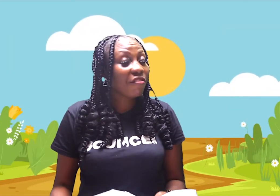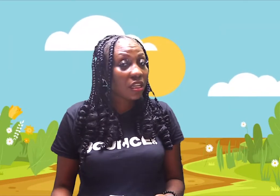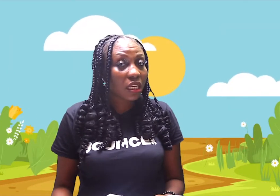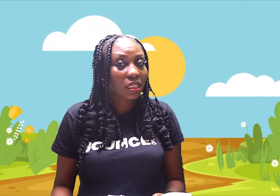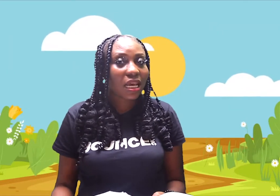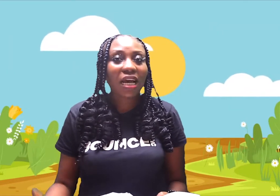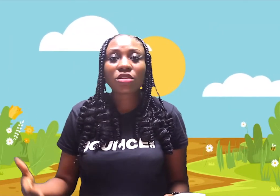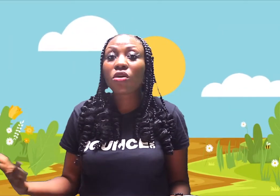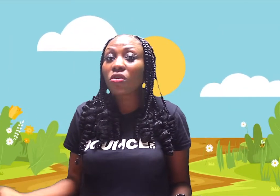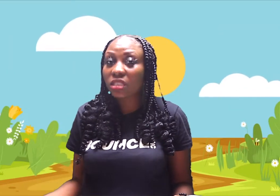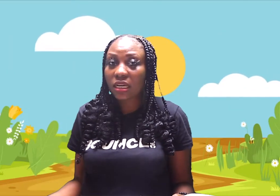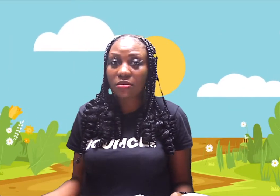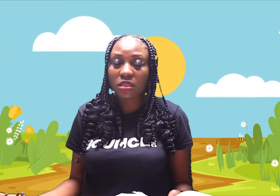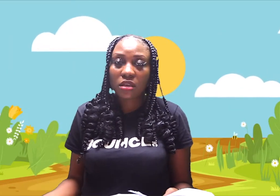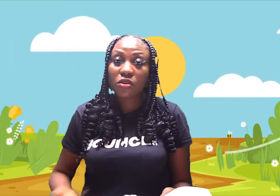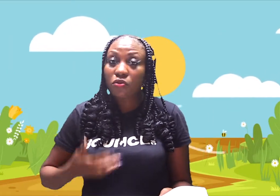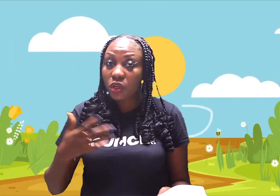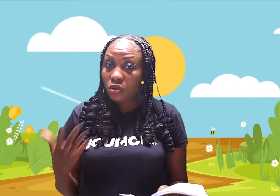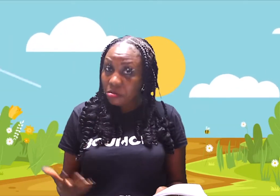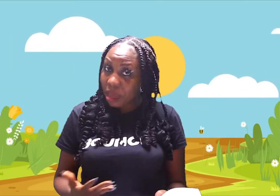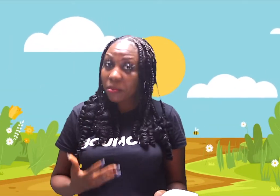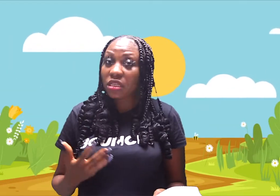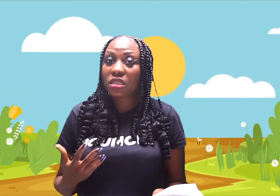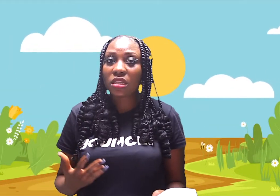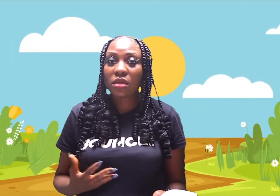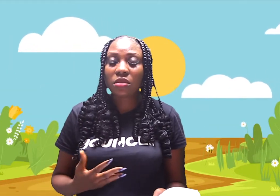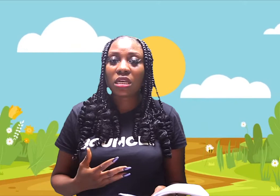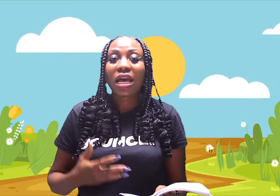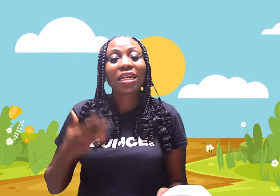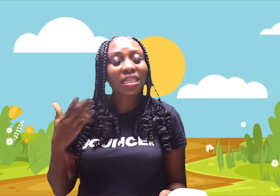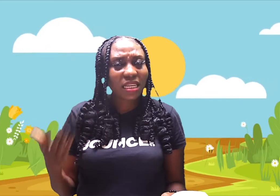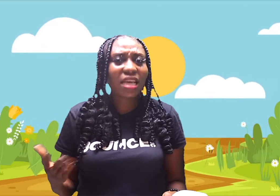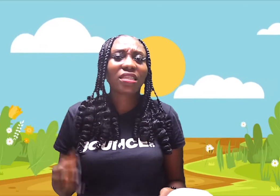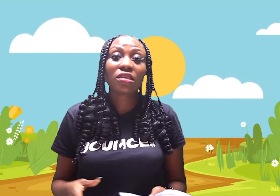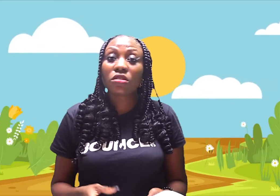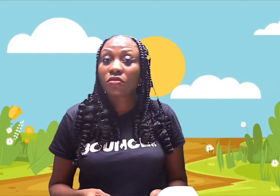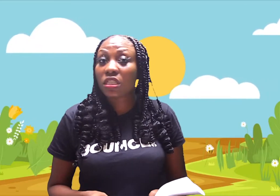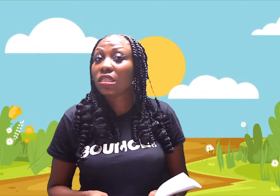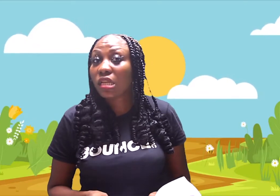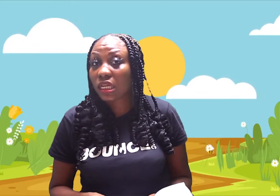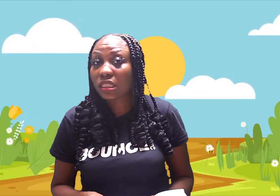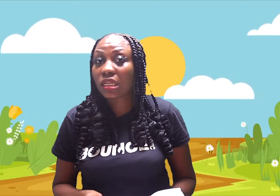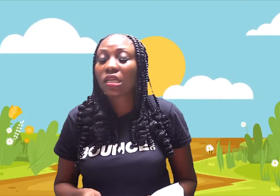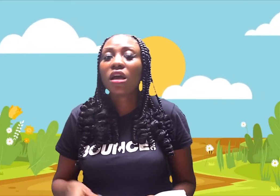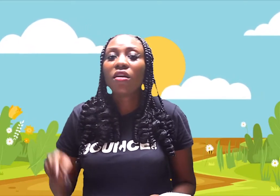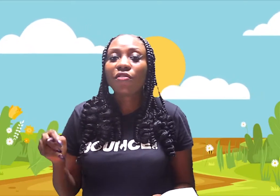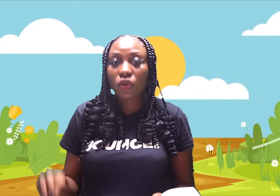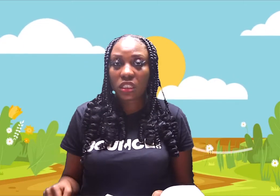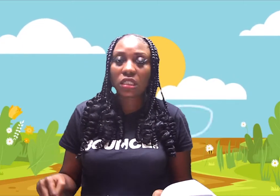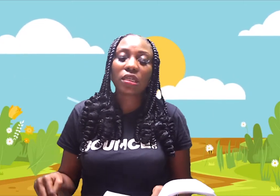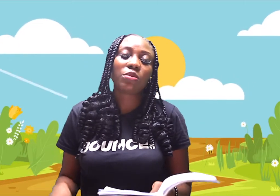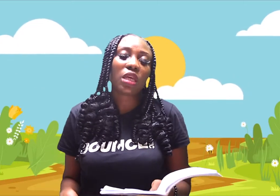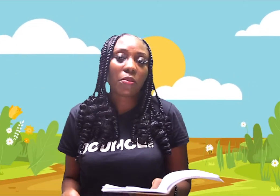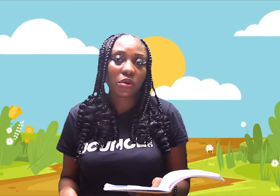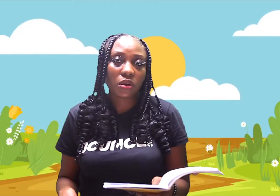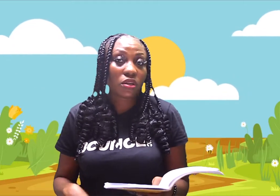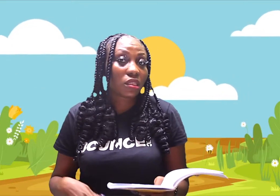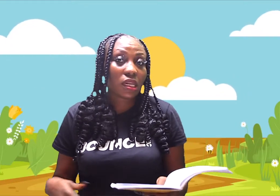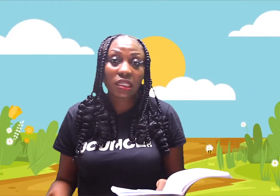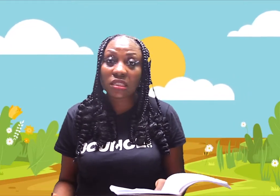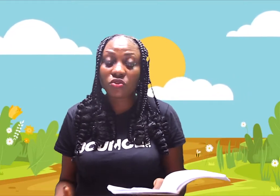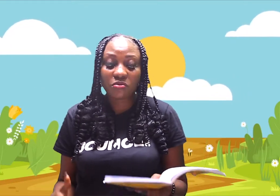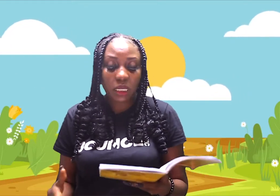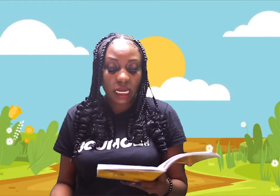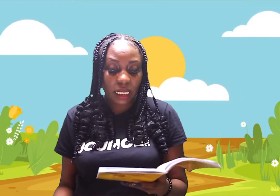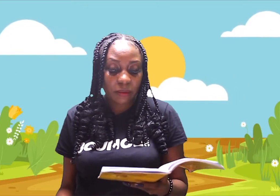us confidence at all times if we remember these names. And that's the essence of this lesson for this September, all